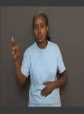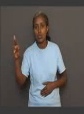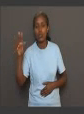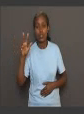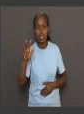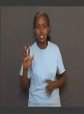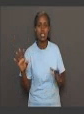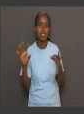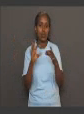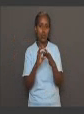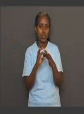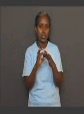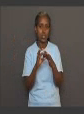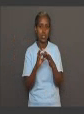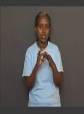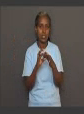3 coordinates.